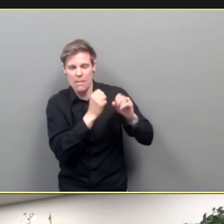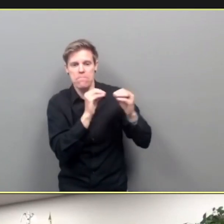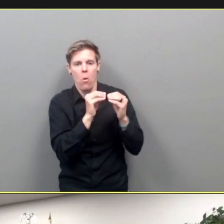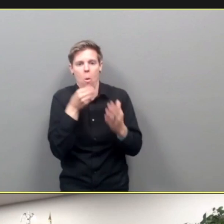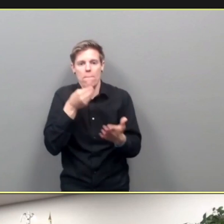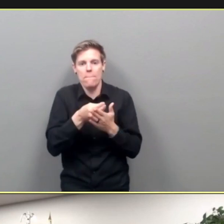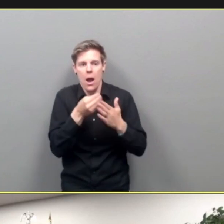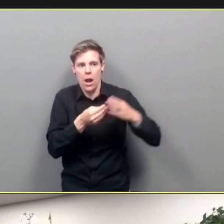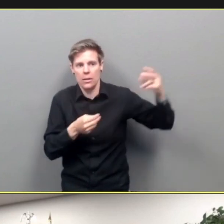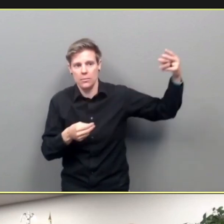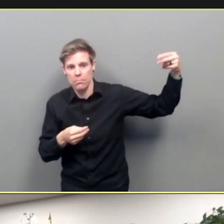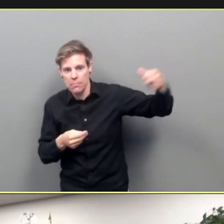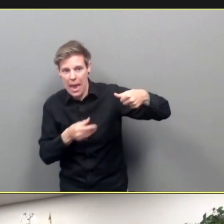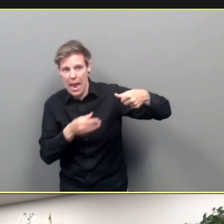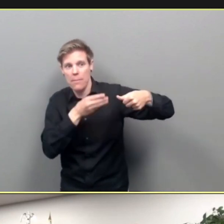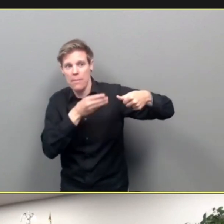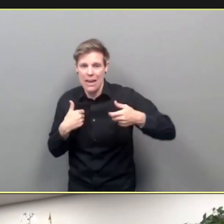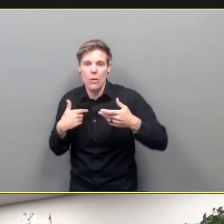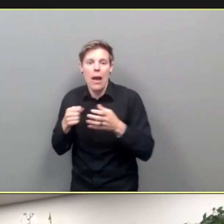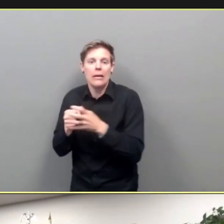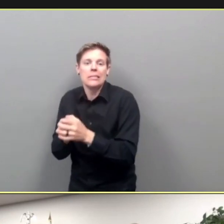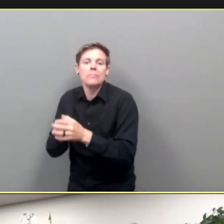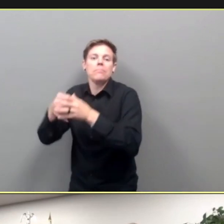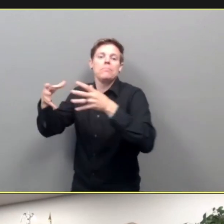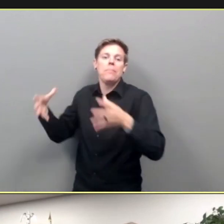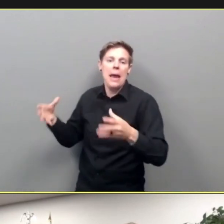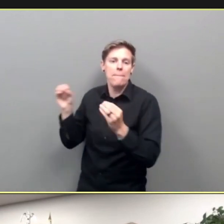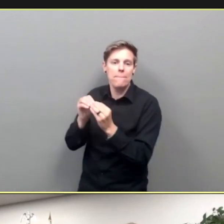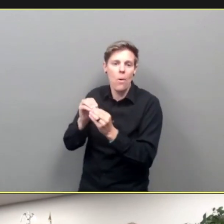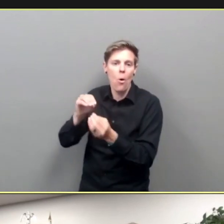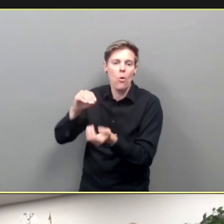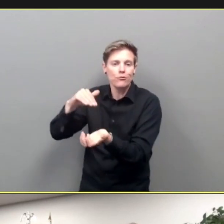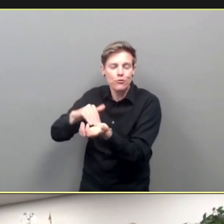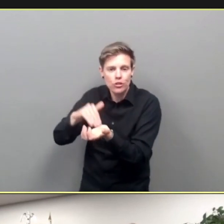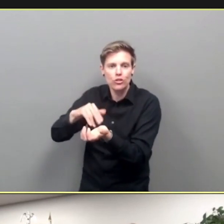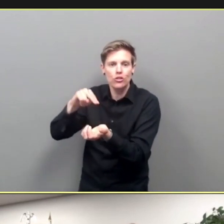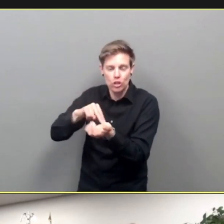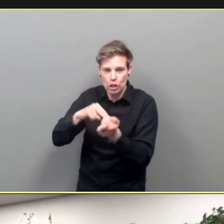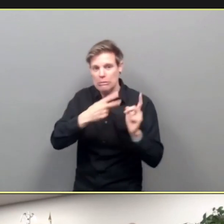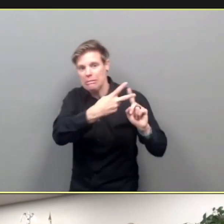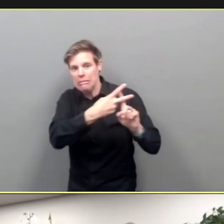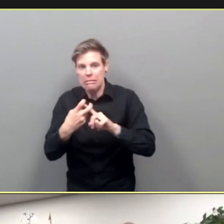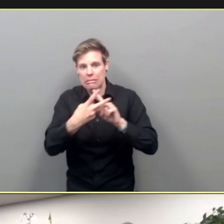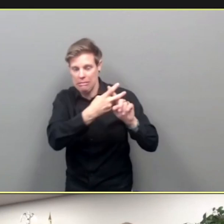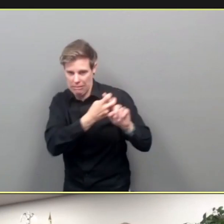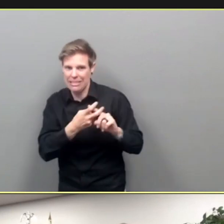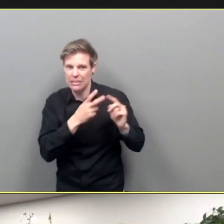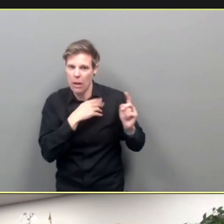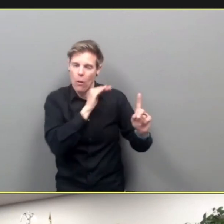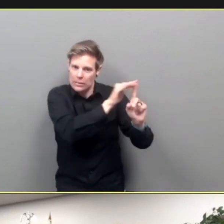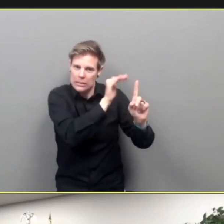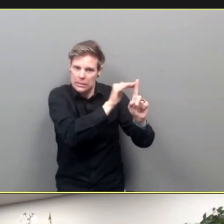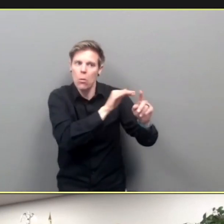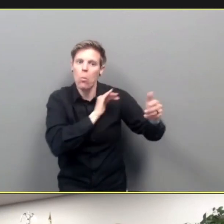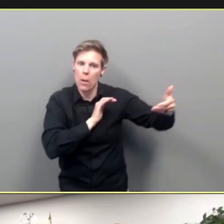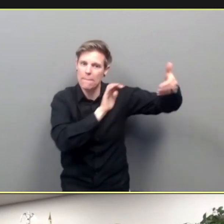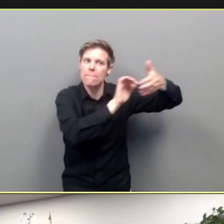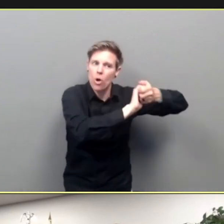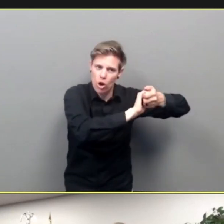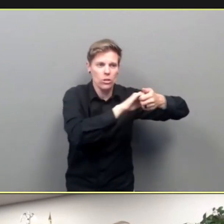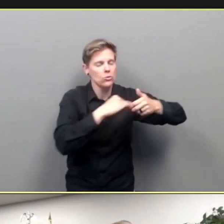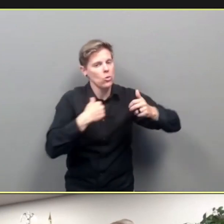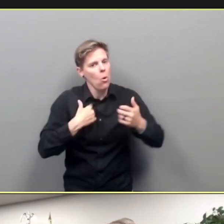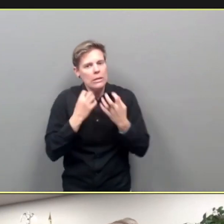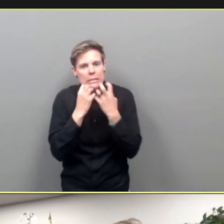more to recruit them or retain them in their facilities. I know on the recruiting side anyway. And so